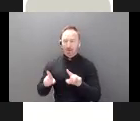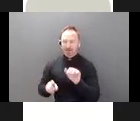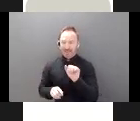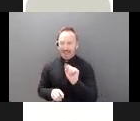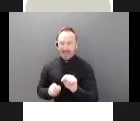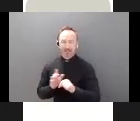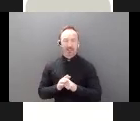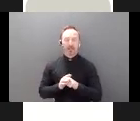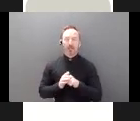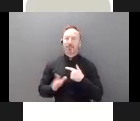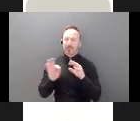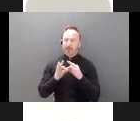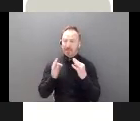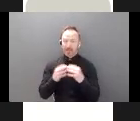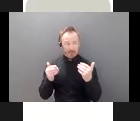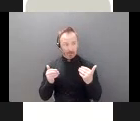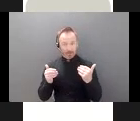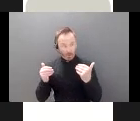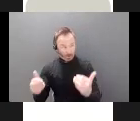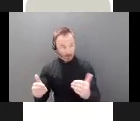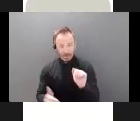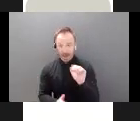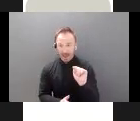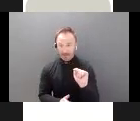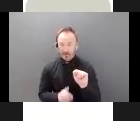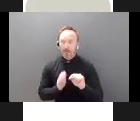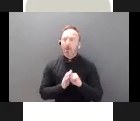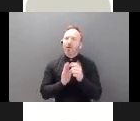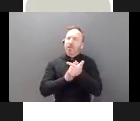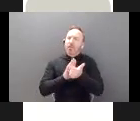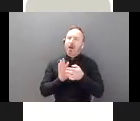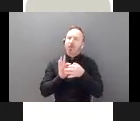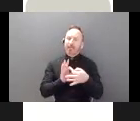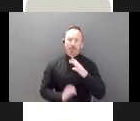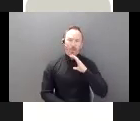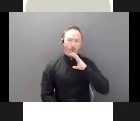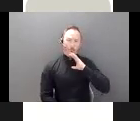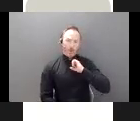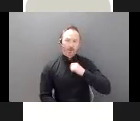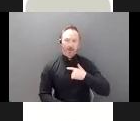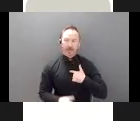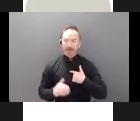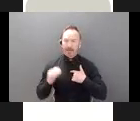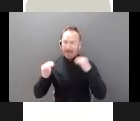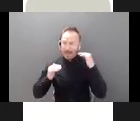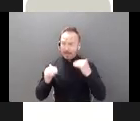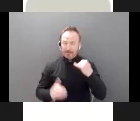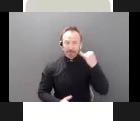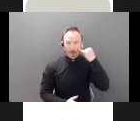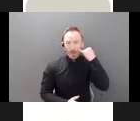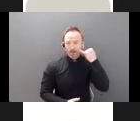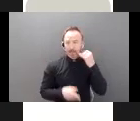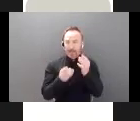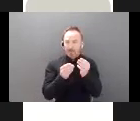also, the laws that relate to older adults, so wills and estates and that sort of thing. So there's a lot